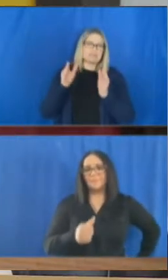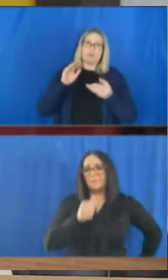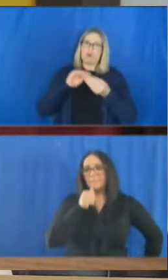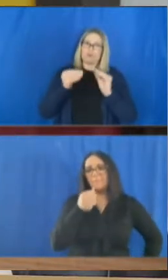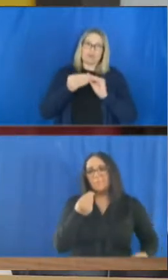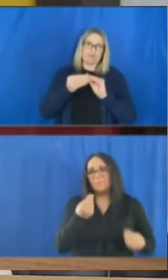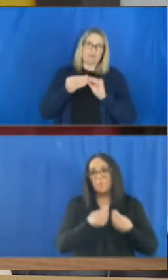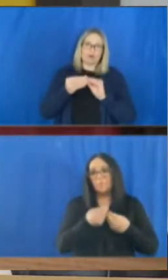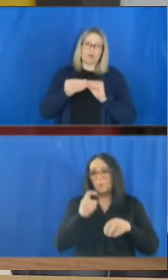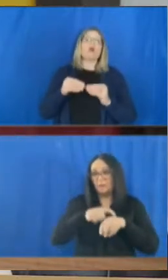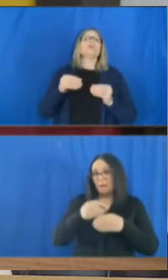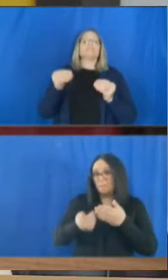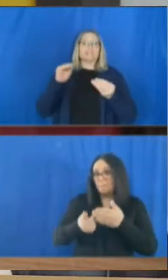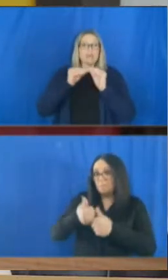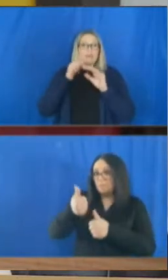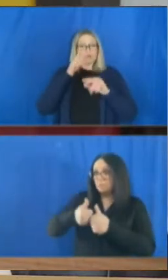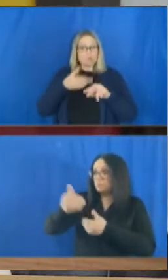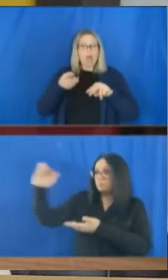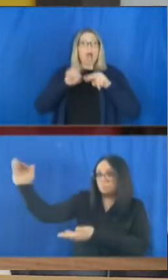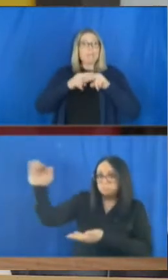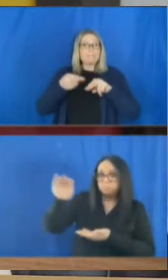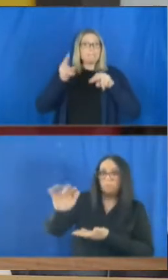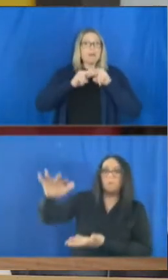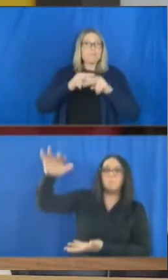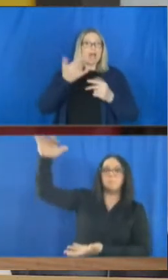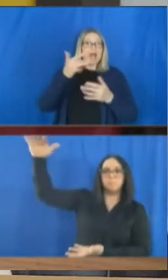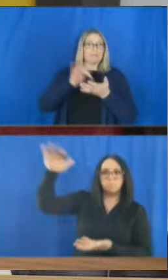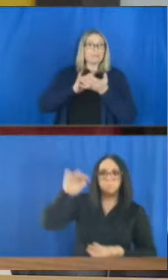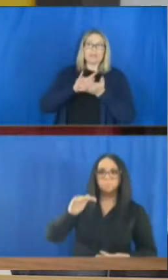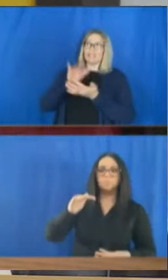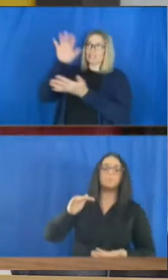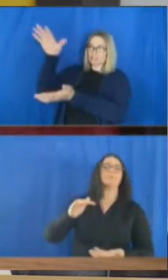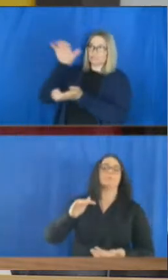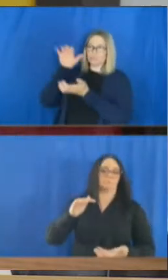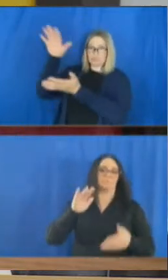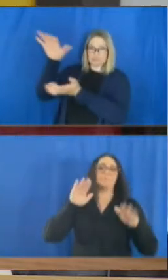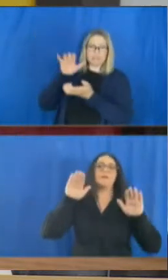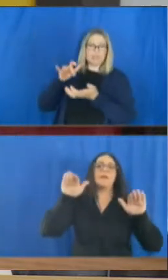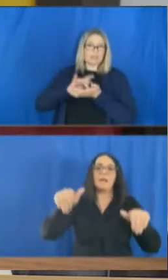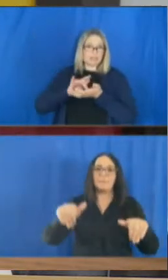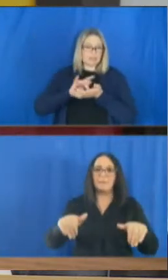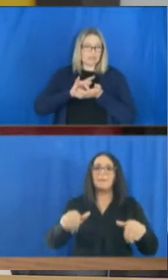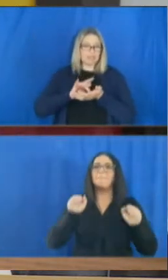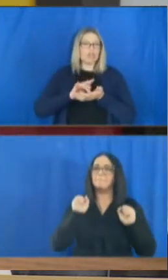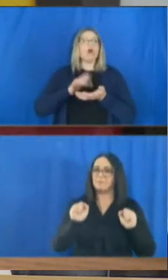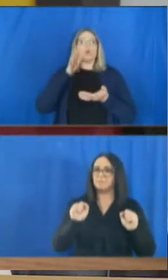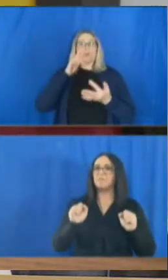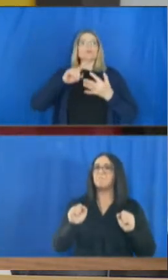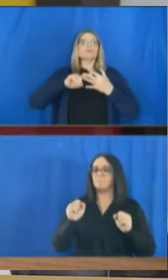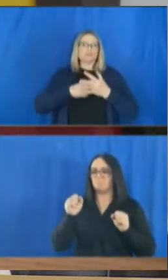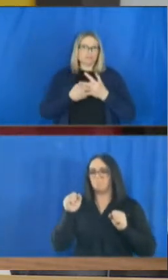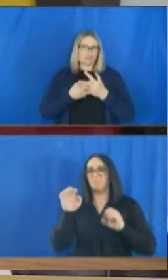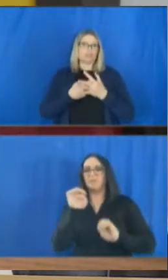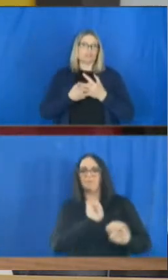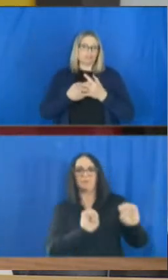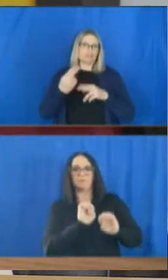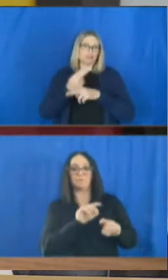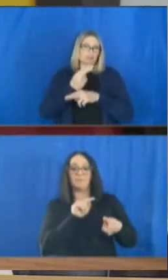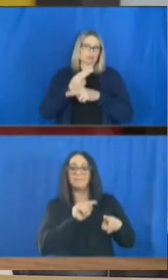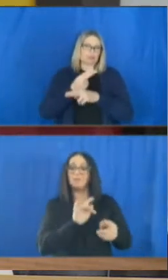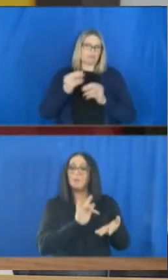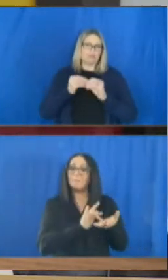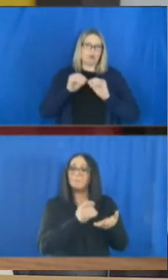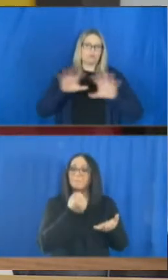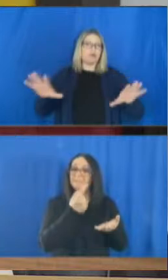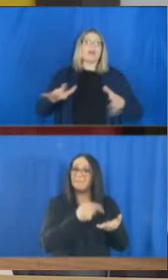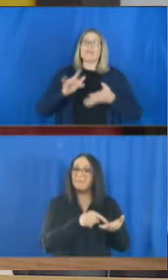and drug-drug interactions, and so the evaluation for those high-risk individuals will be something that's carefully adhered to and